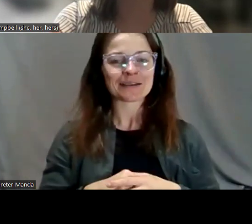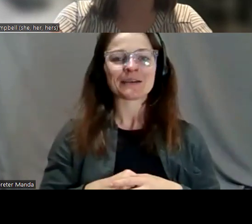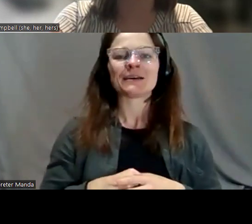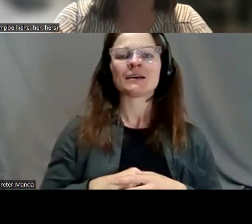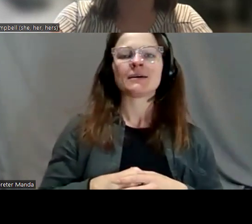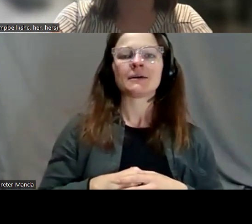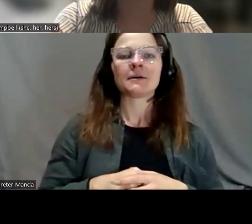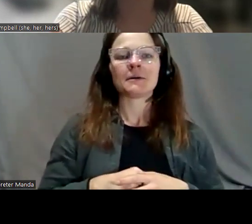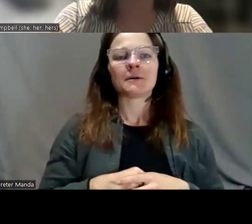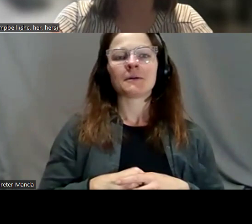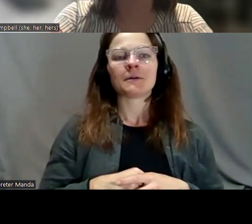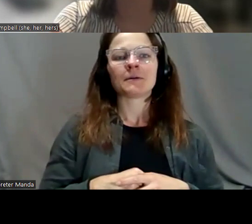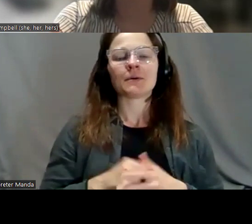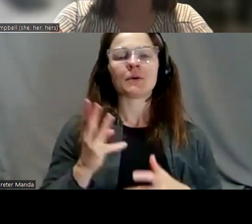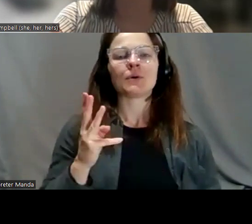Similarly, when you